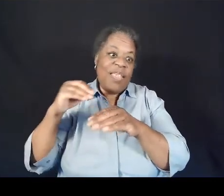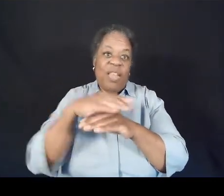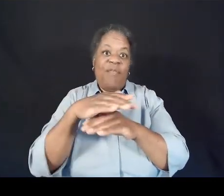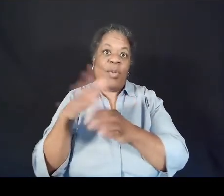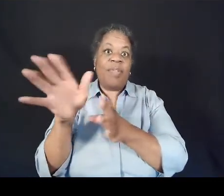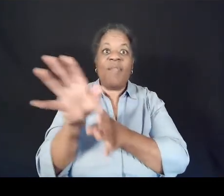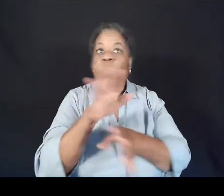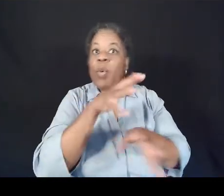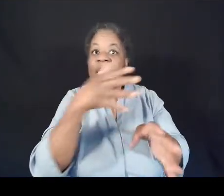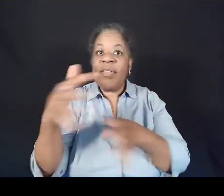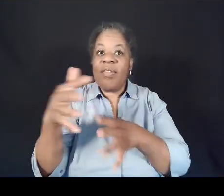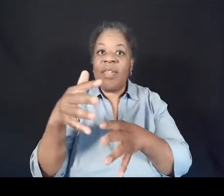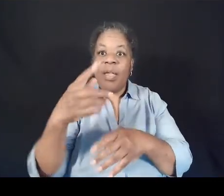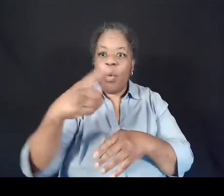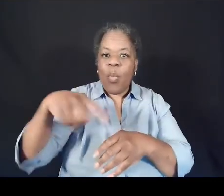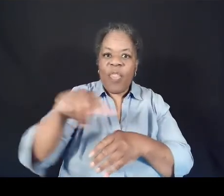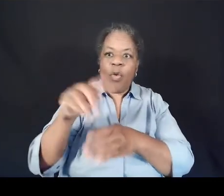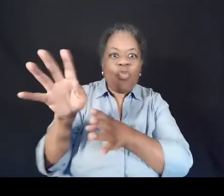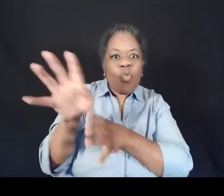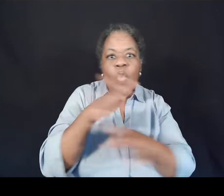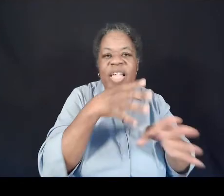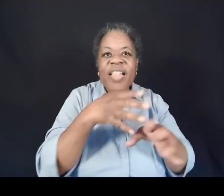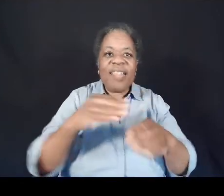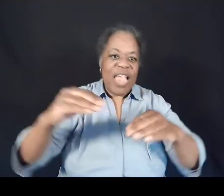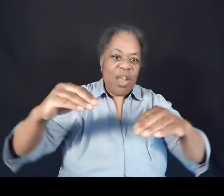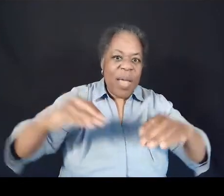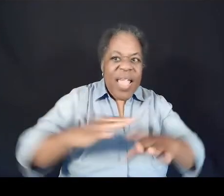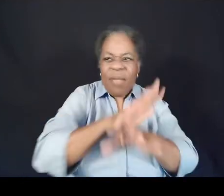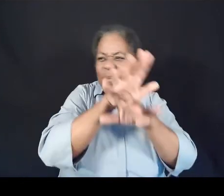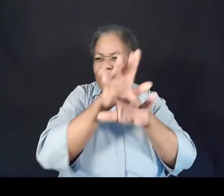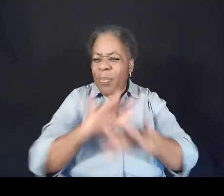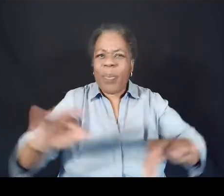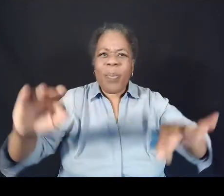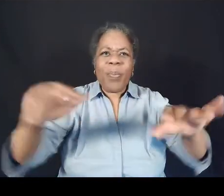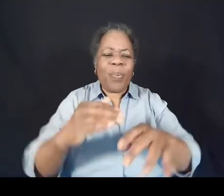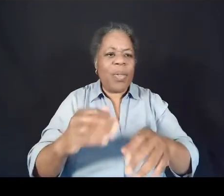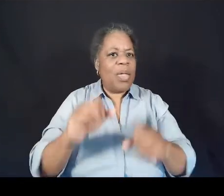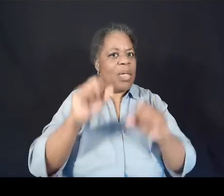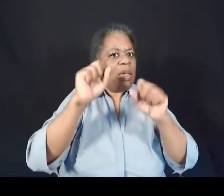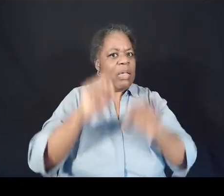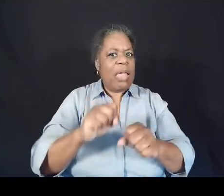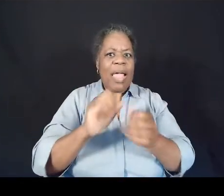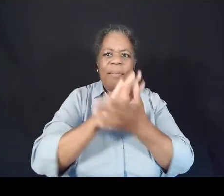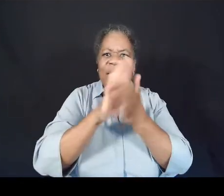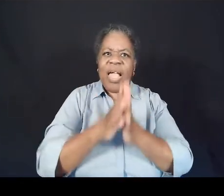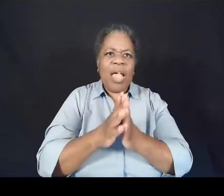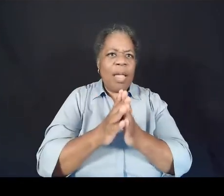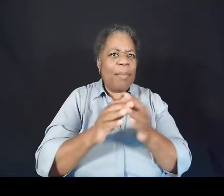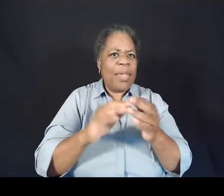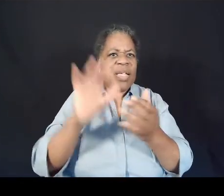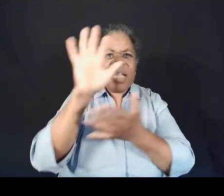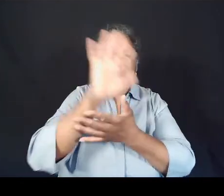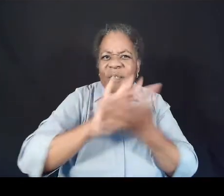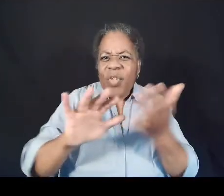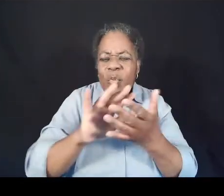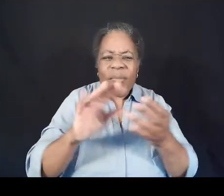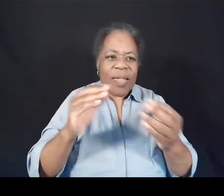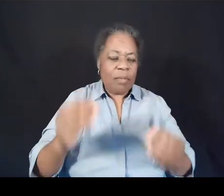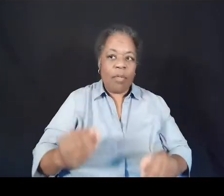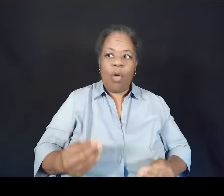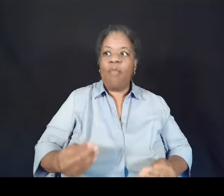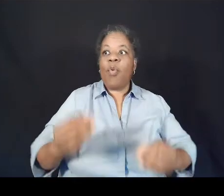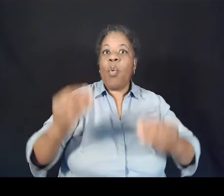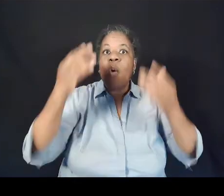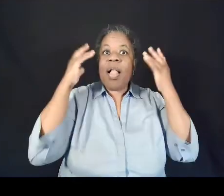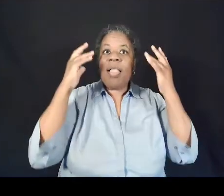When those winds and waves blow, it can be confusing and difficult and overwhelming, as we